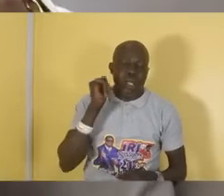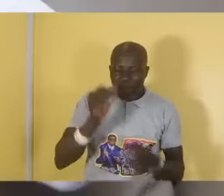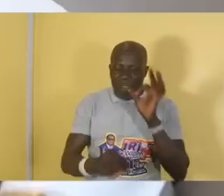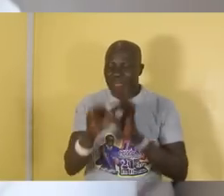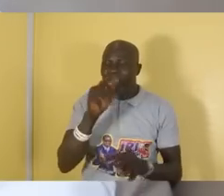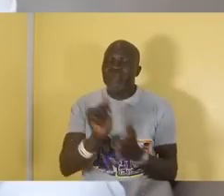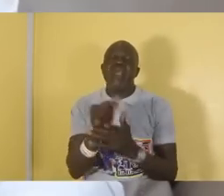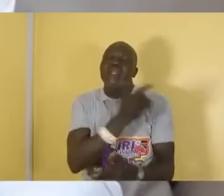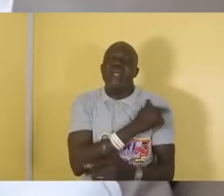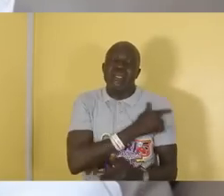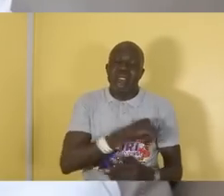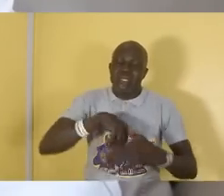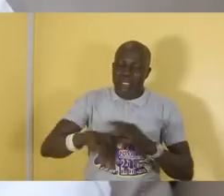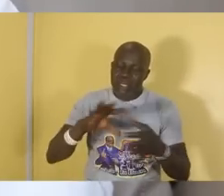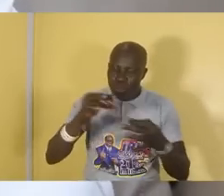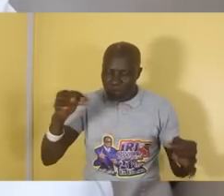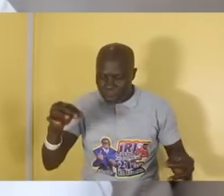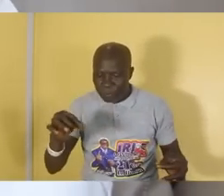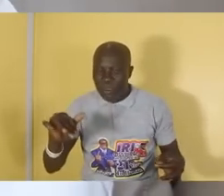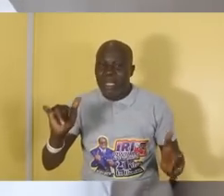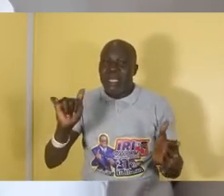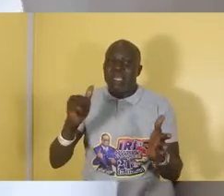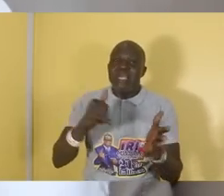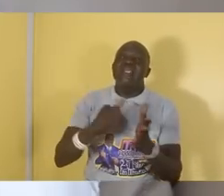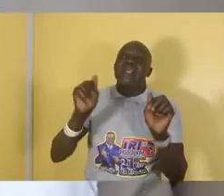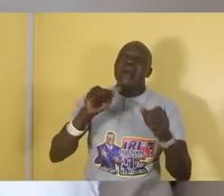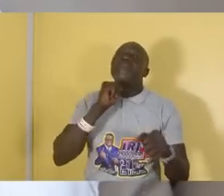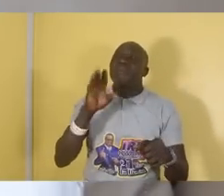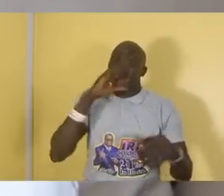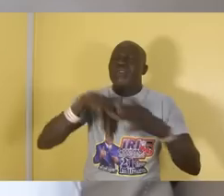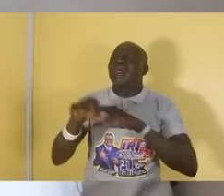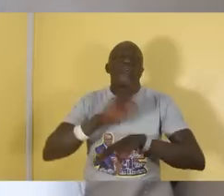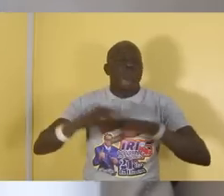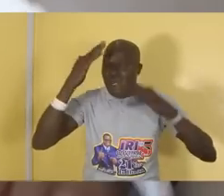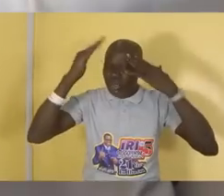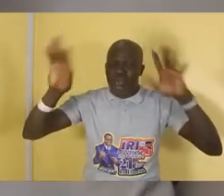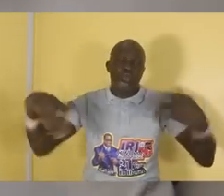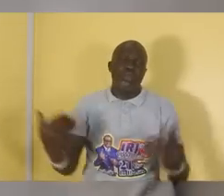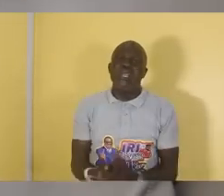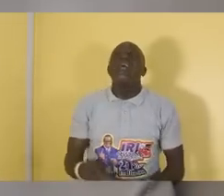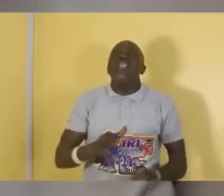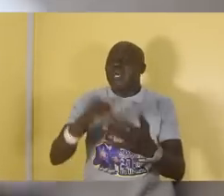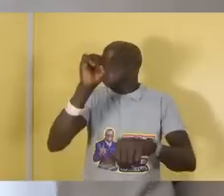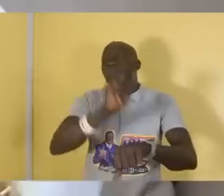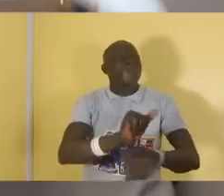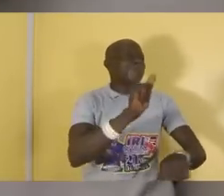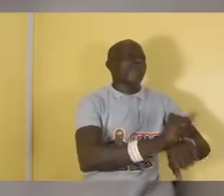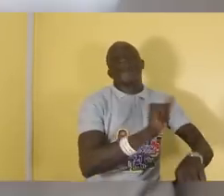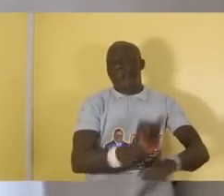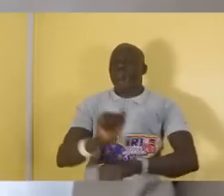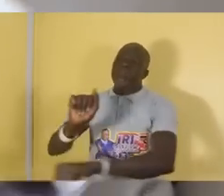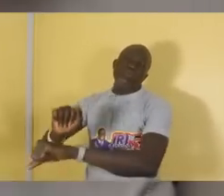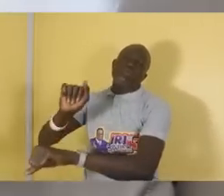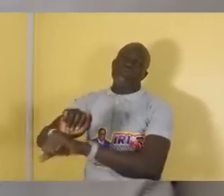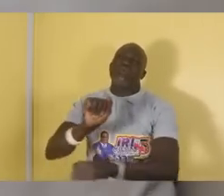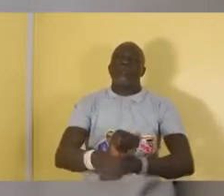any party, man. If you are lazy spirit. No matter what being your mercy. It should be as if one is not entity. In no sense, she says. I want to say